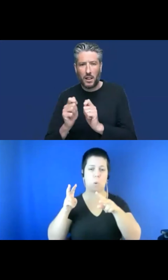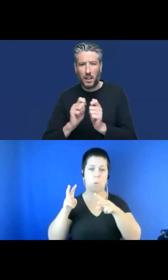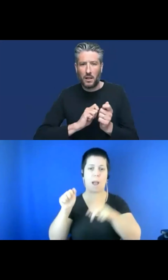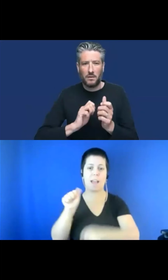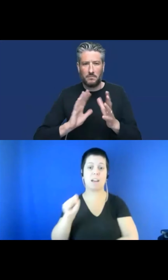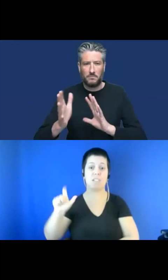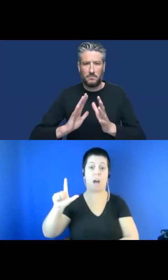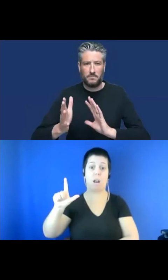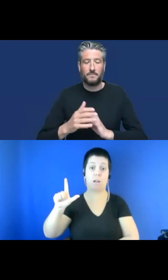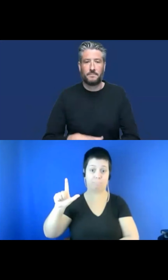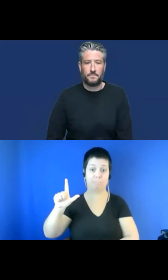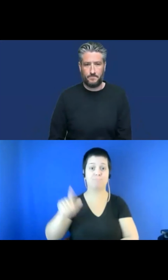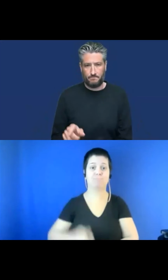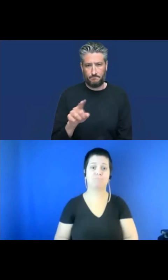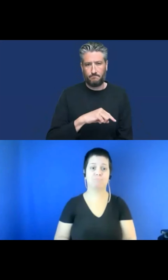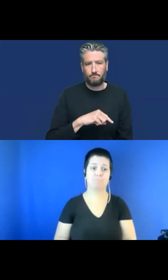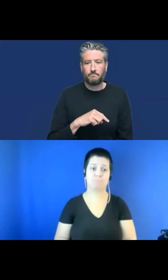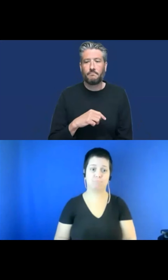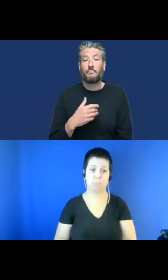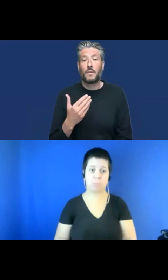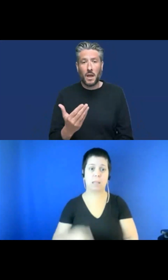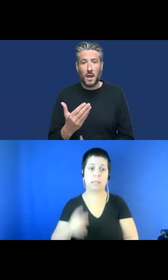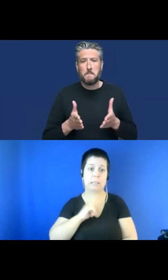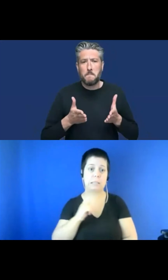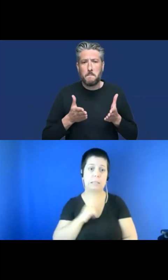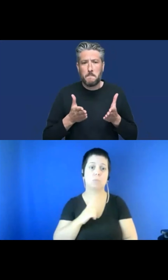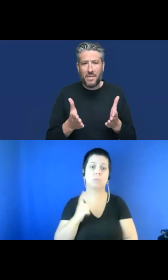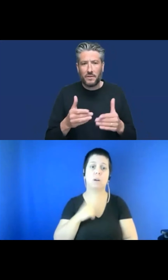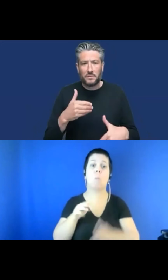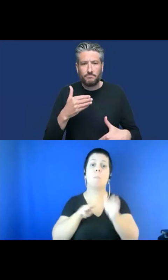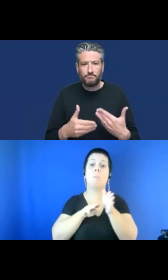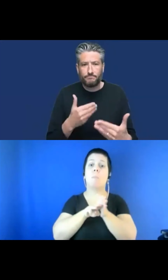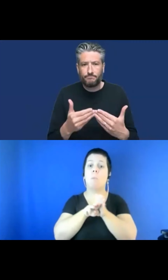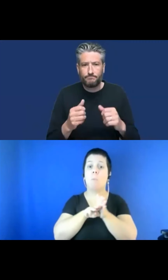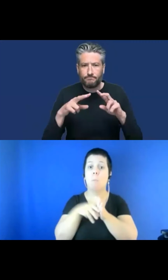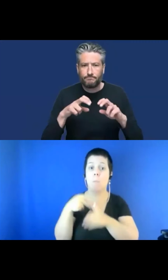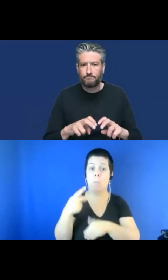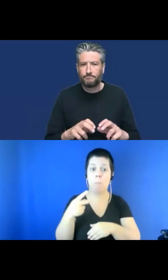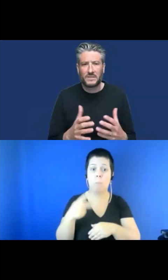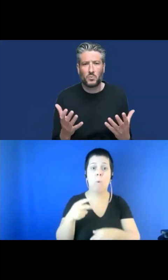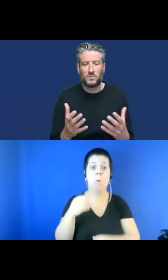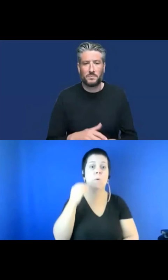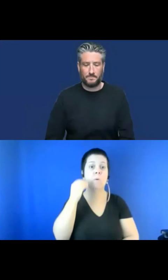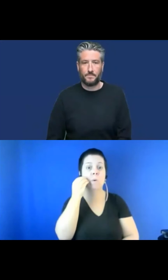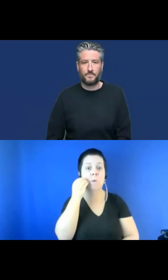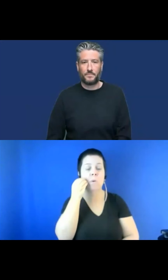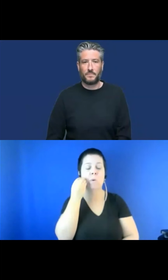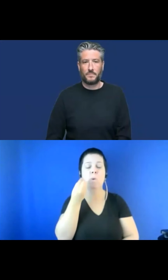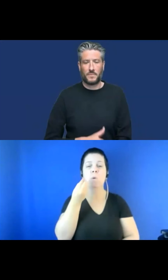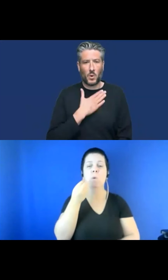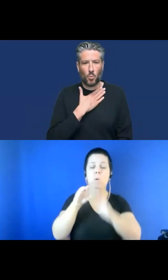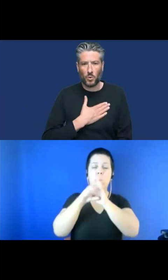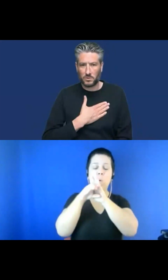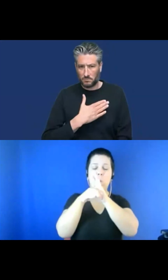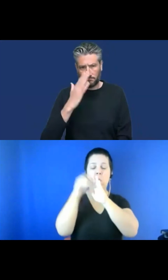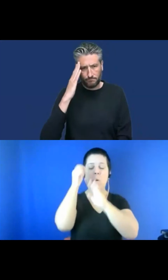this study is their overall methodological approach. They're trying to incorporate concepts that are culturally supportive for